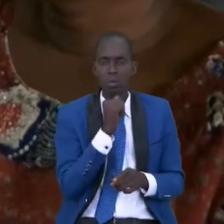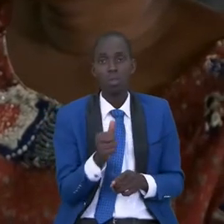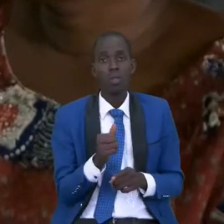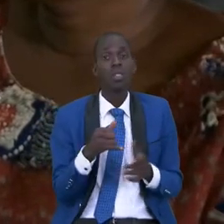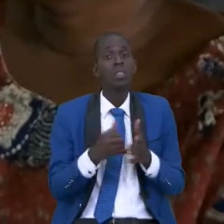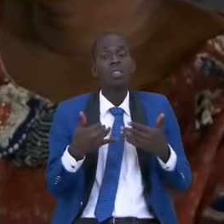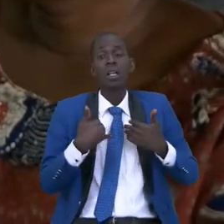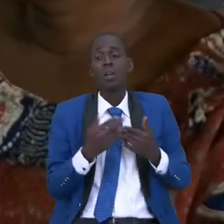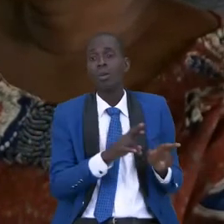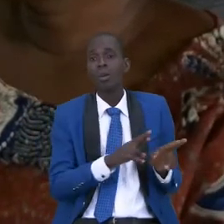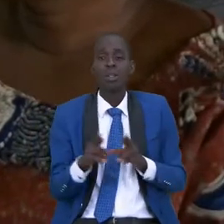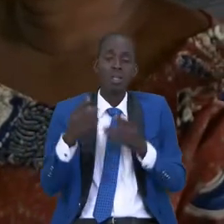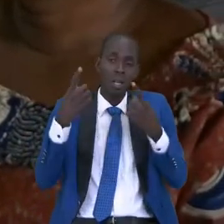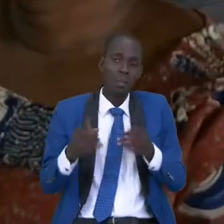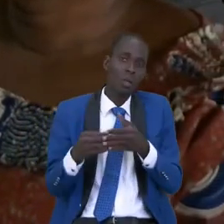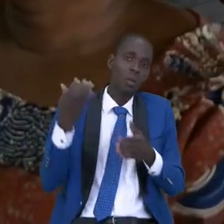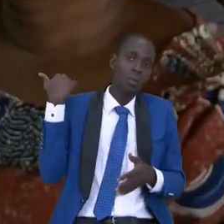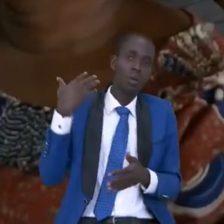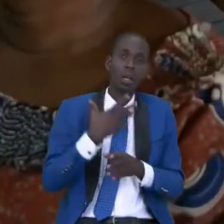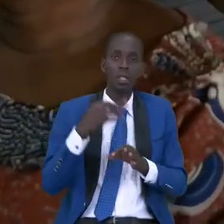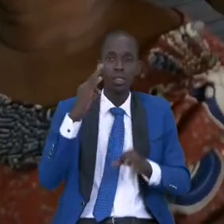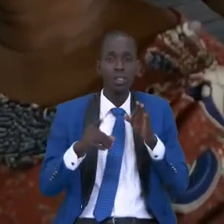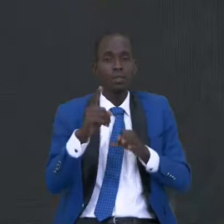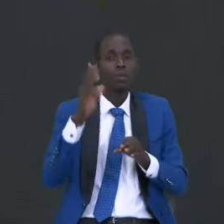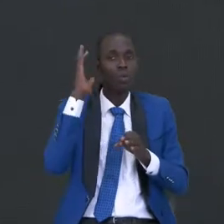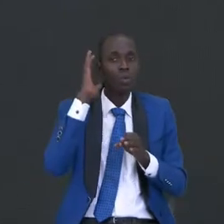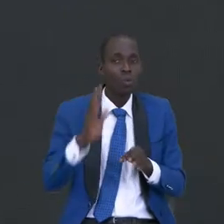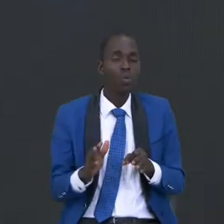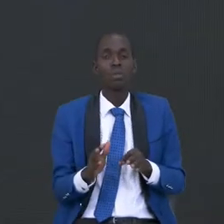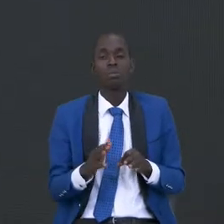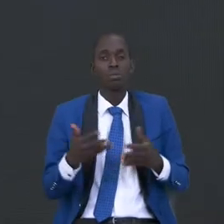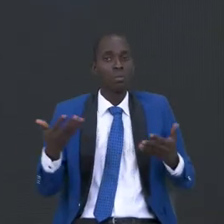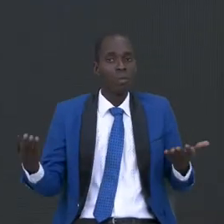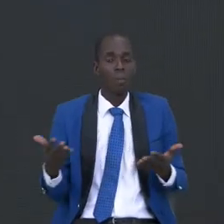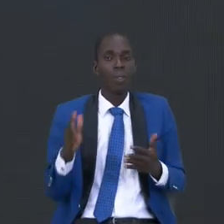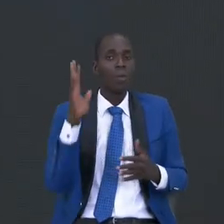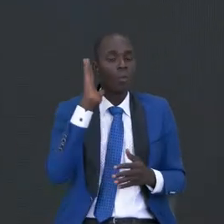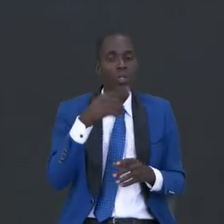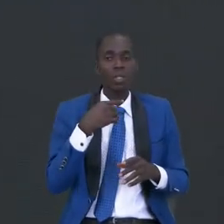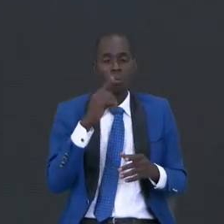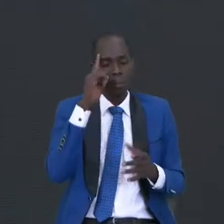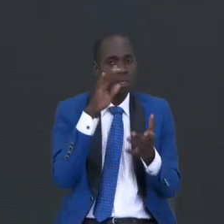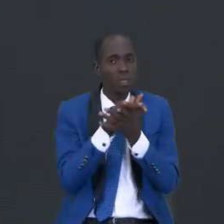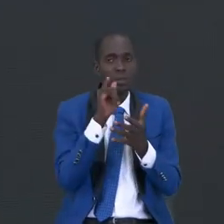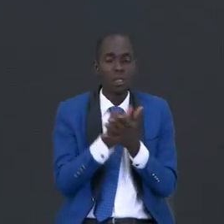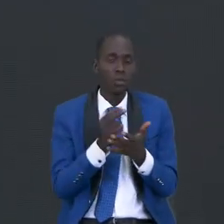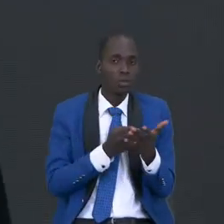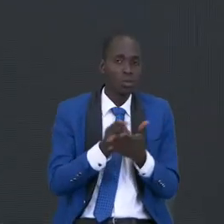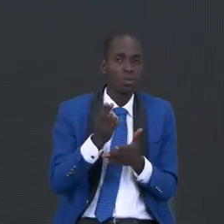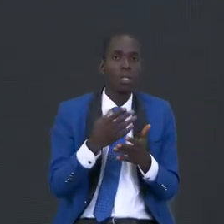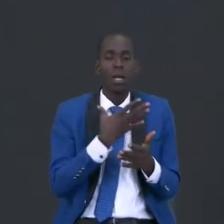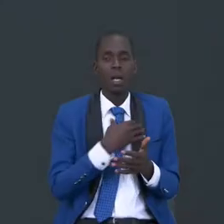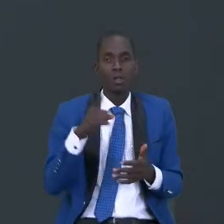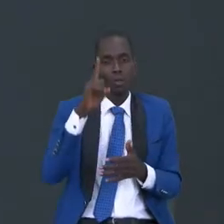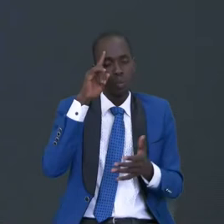open your mouth and confess the fact, and tell the fact that you believe that for you,